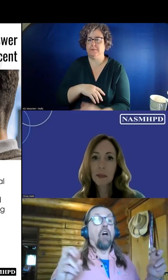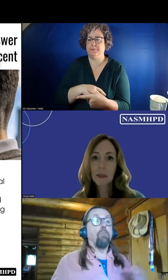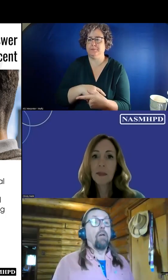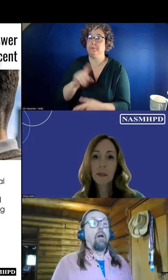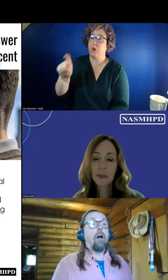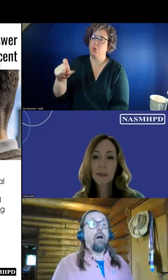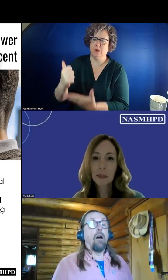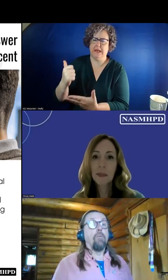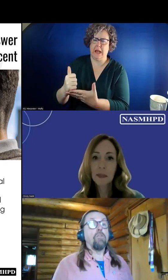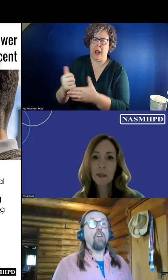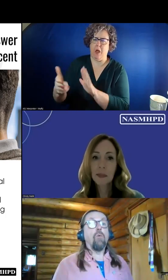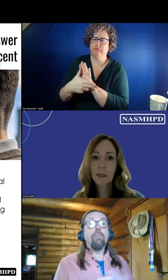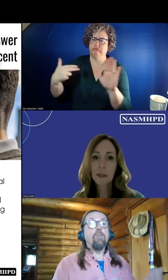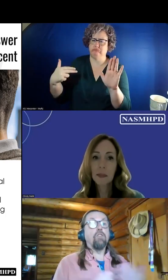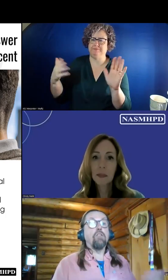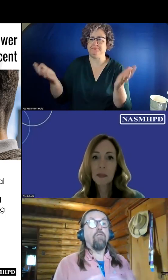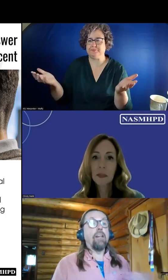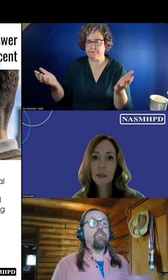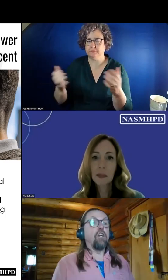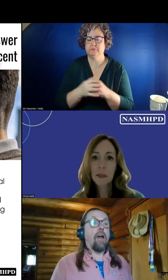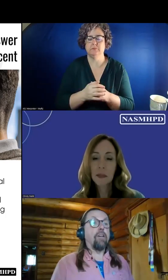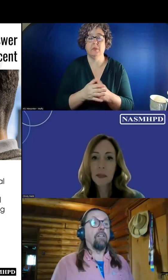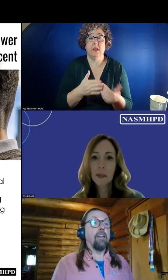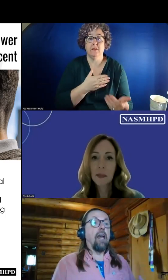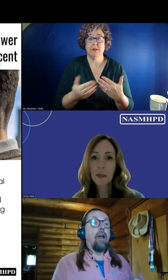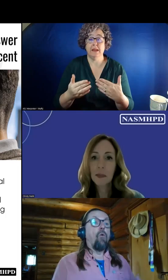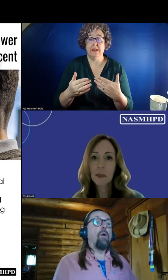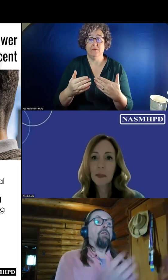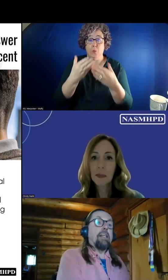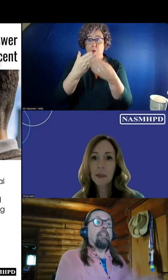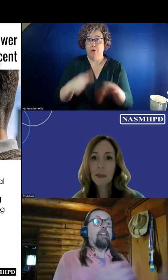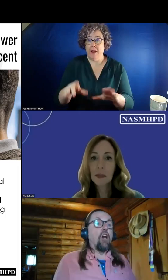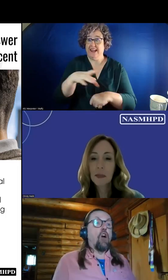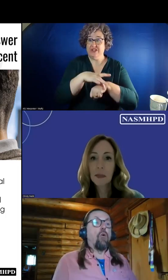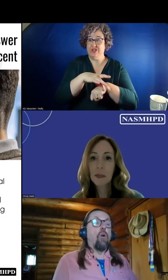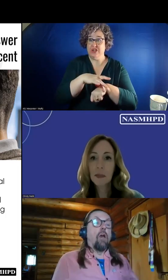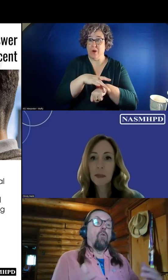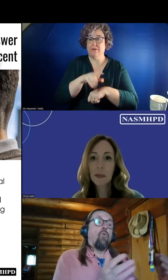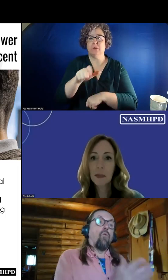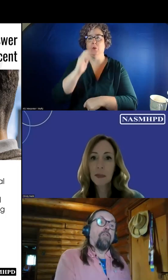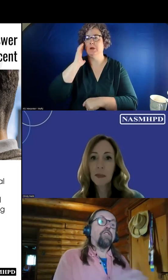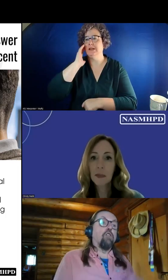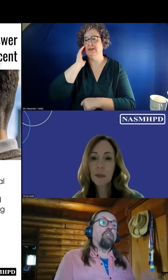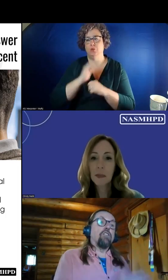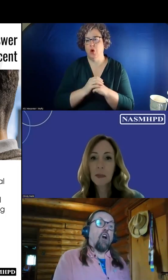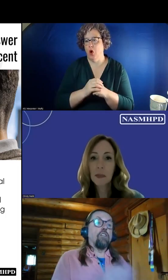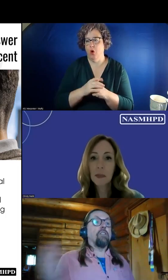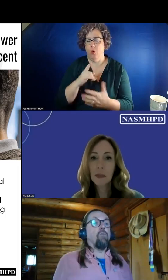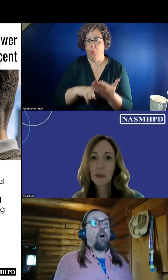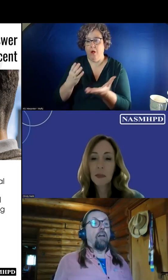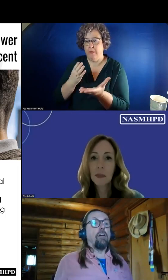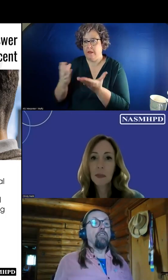needing help. So even if we were to divide it geographically, we would need to know what the services